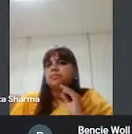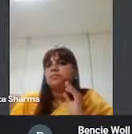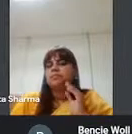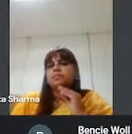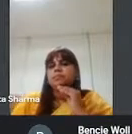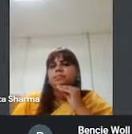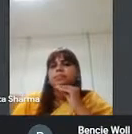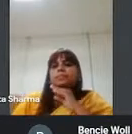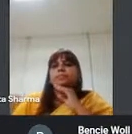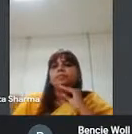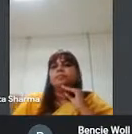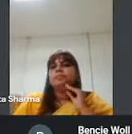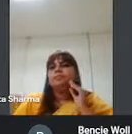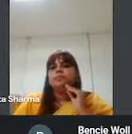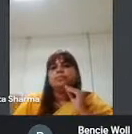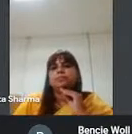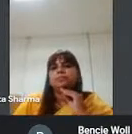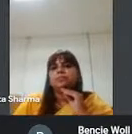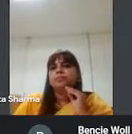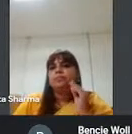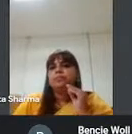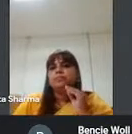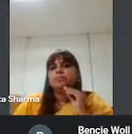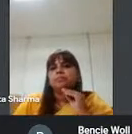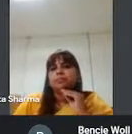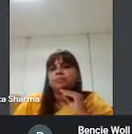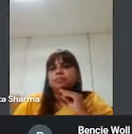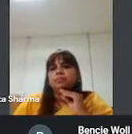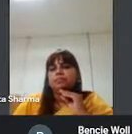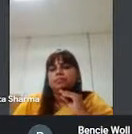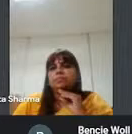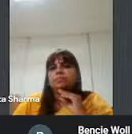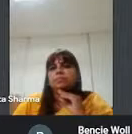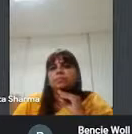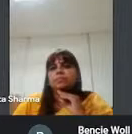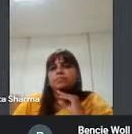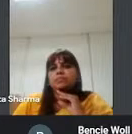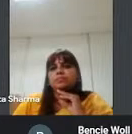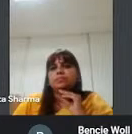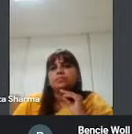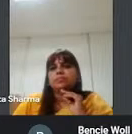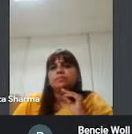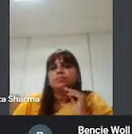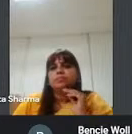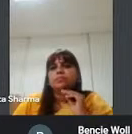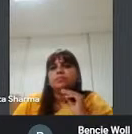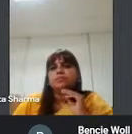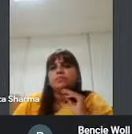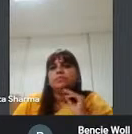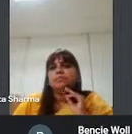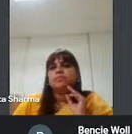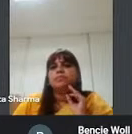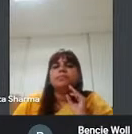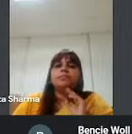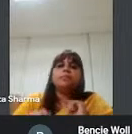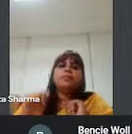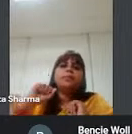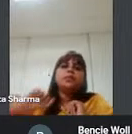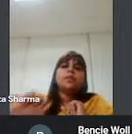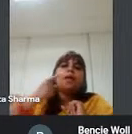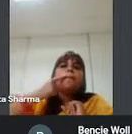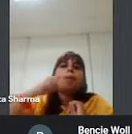way. Their parents may learn sign language, but obviously they're not very fluent and they don't know it right